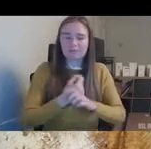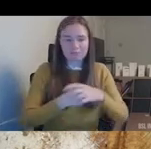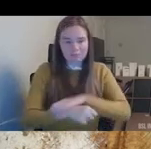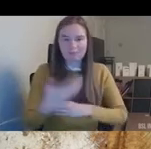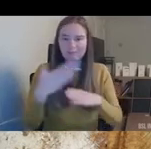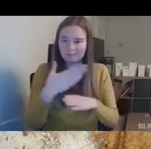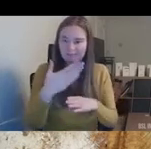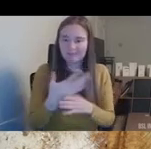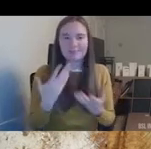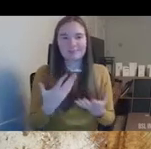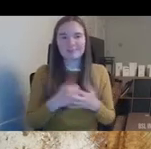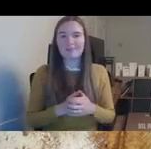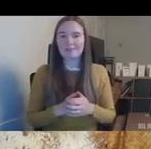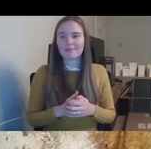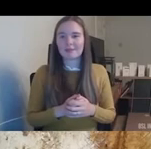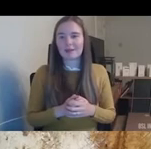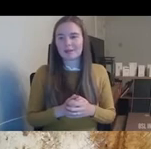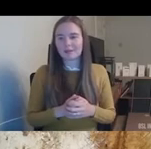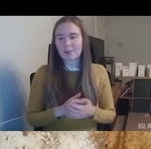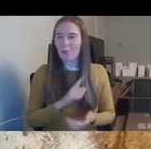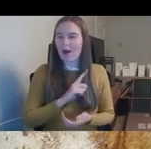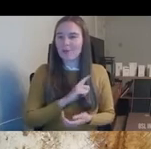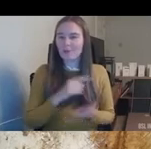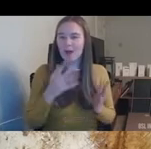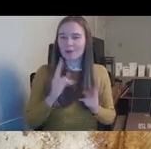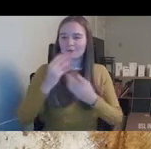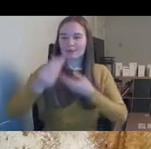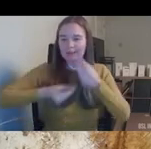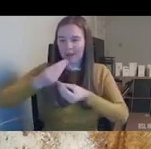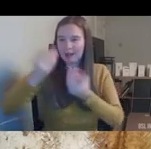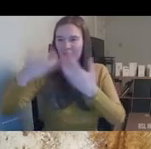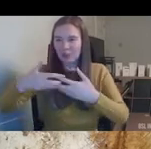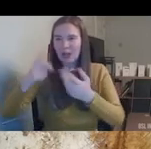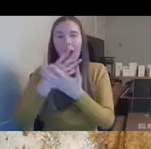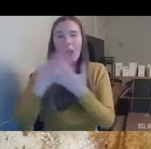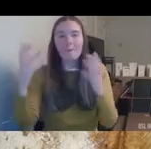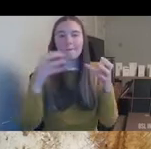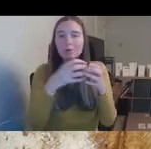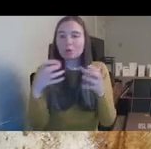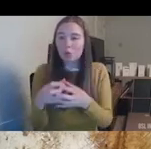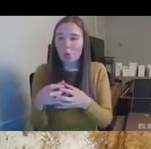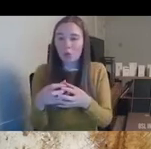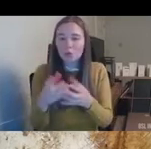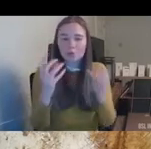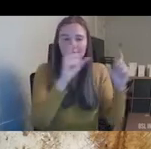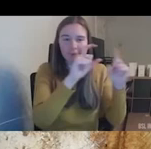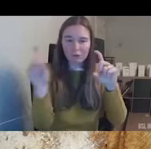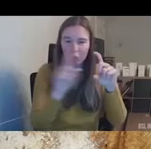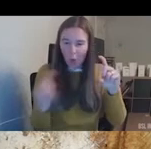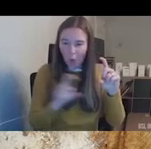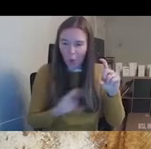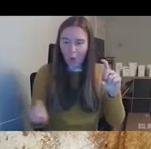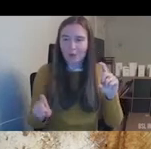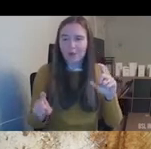to tell the engineer how many stones we have on each row. So we had about 37